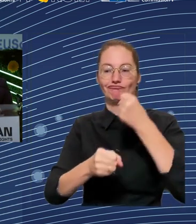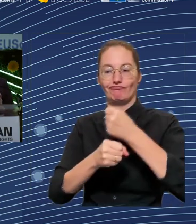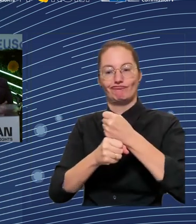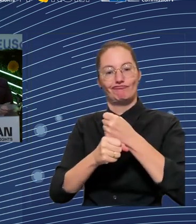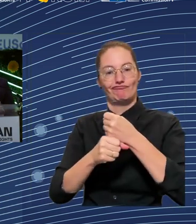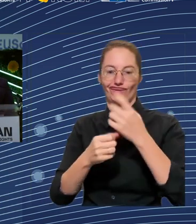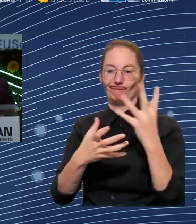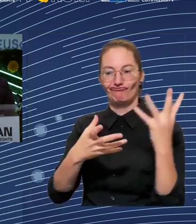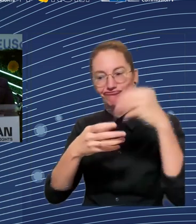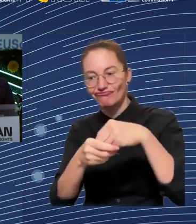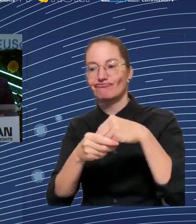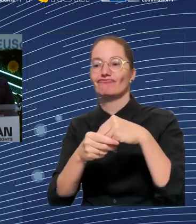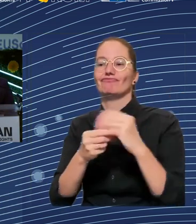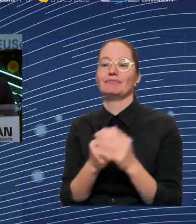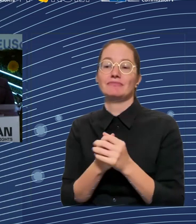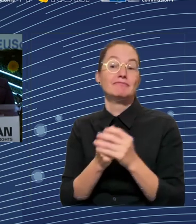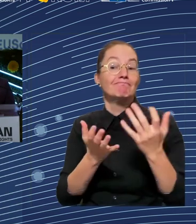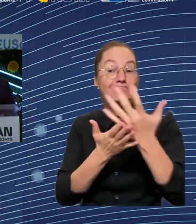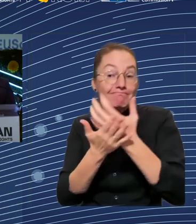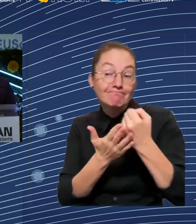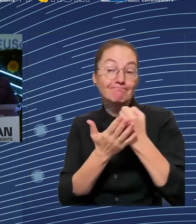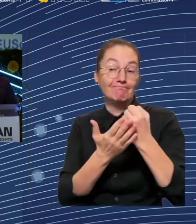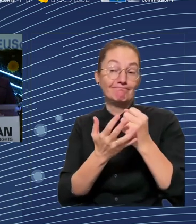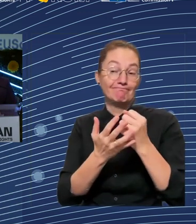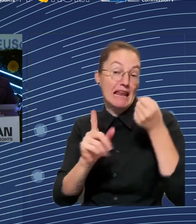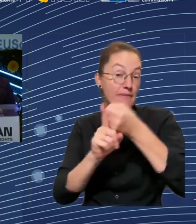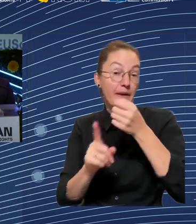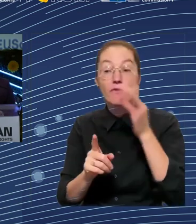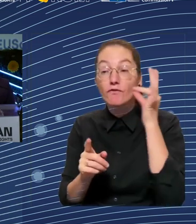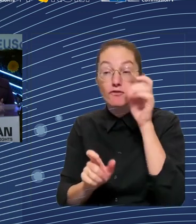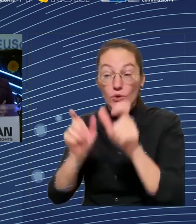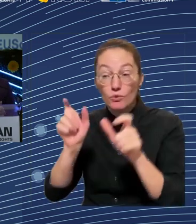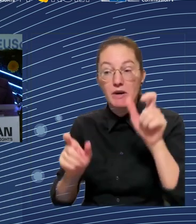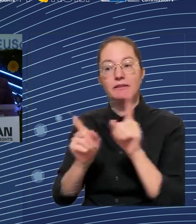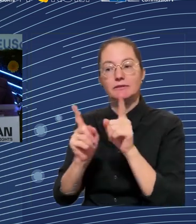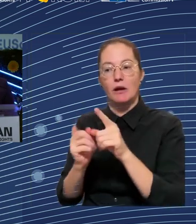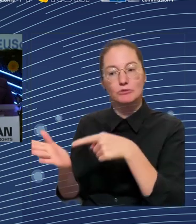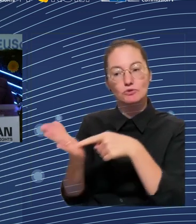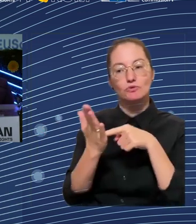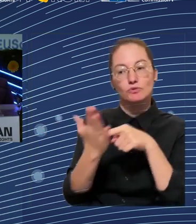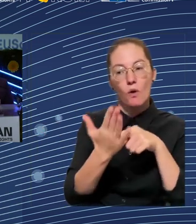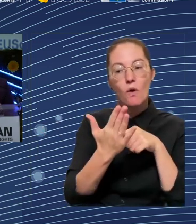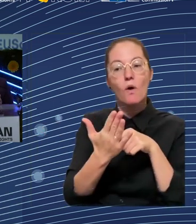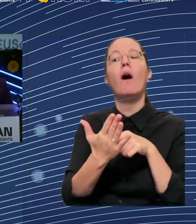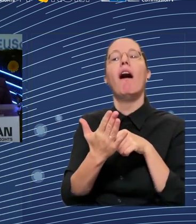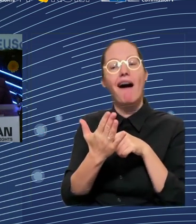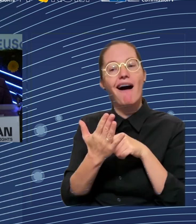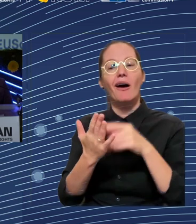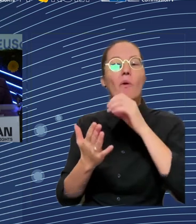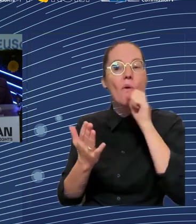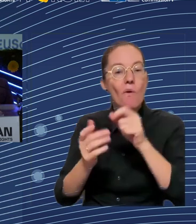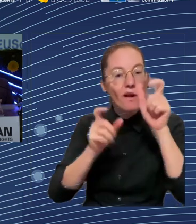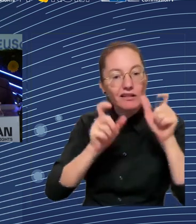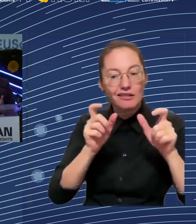as structural drivers of persistent labor shortages. Here, our analysis, in short, shows that poor employment and working